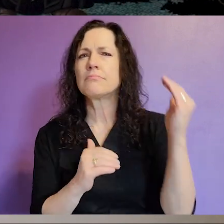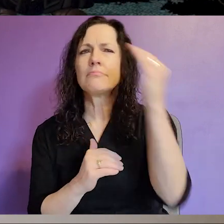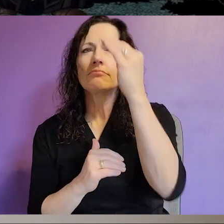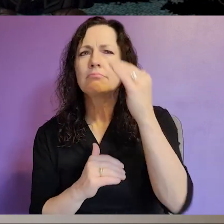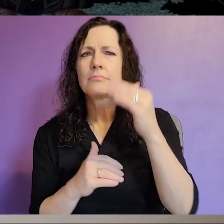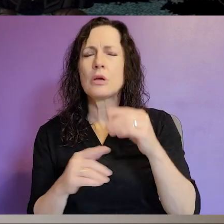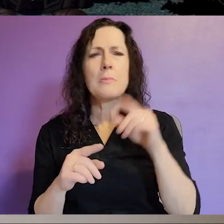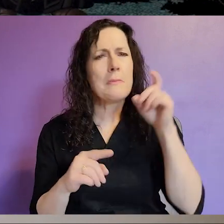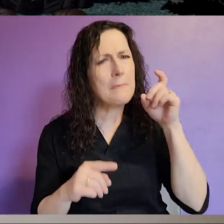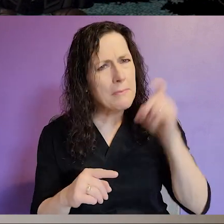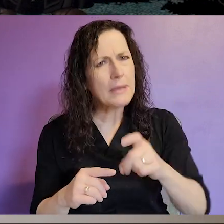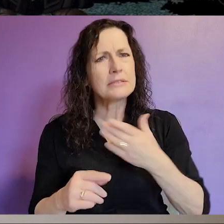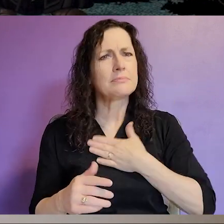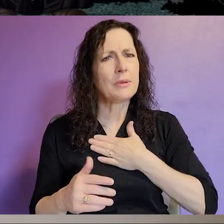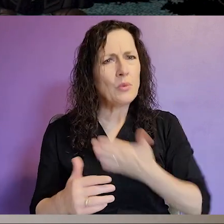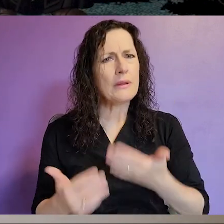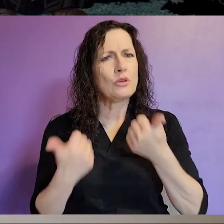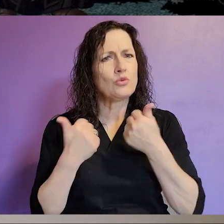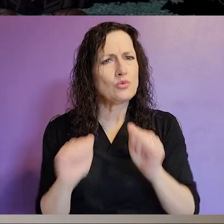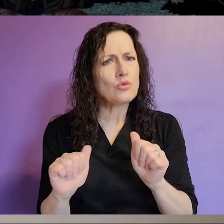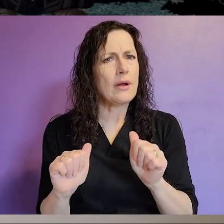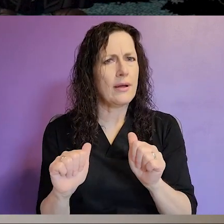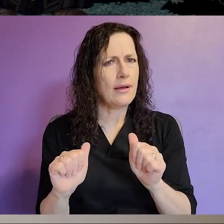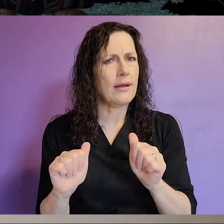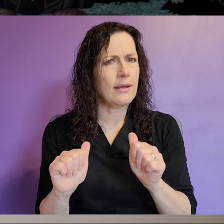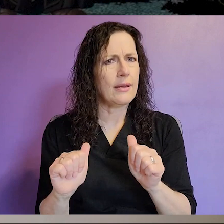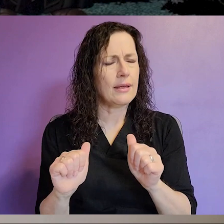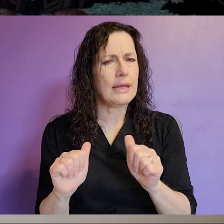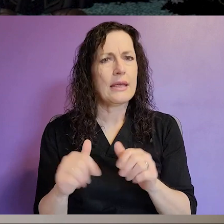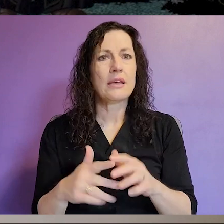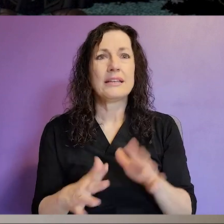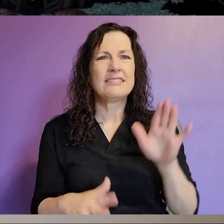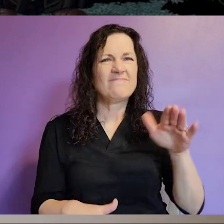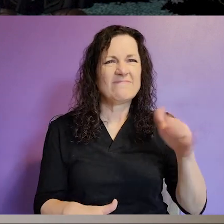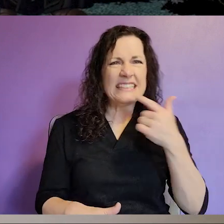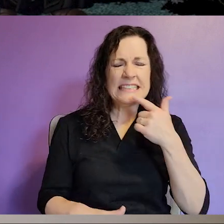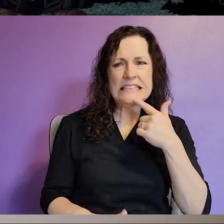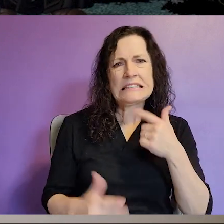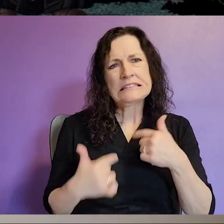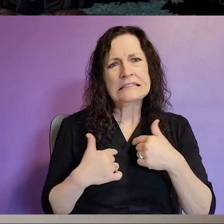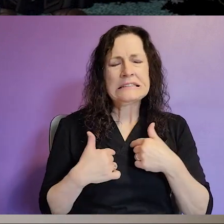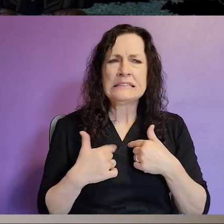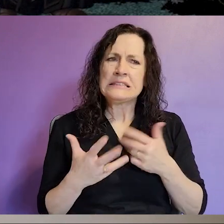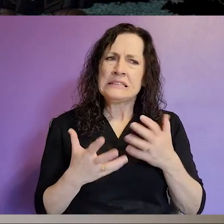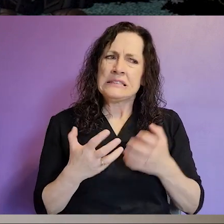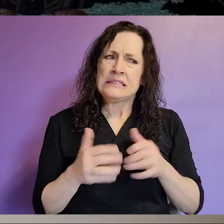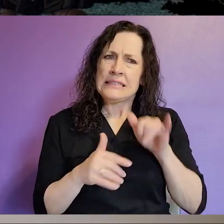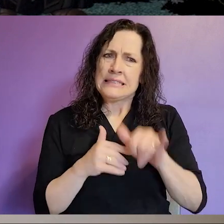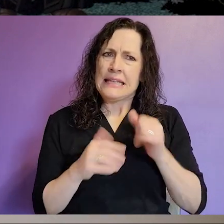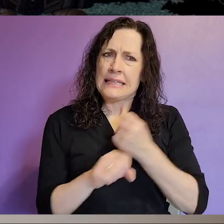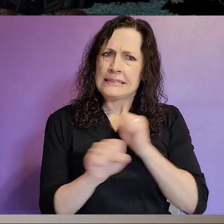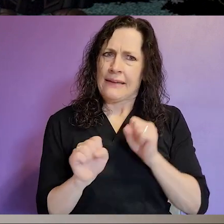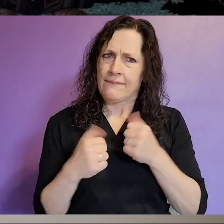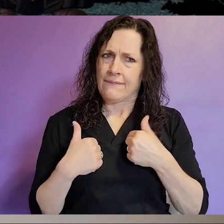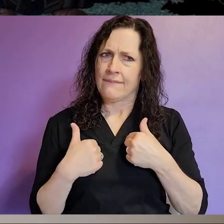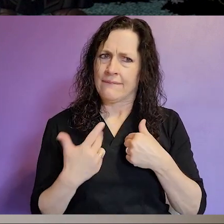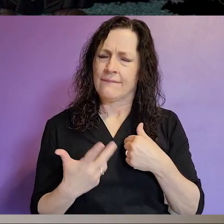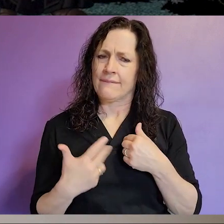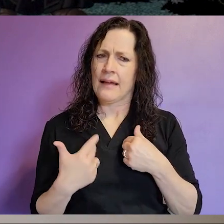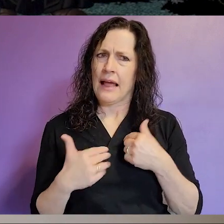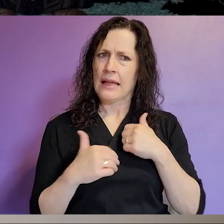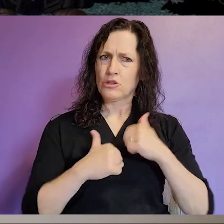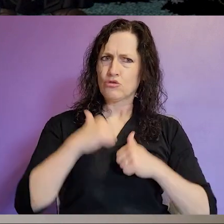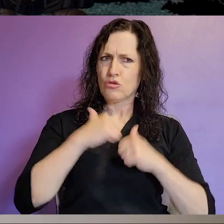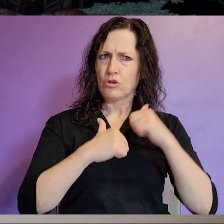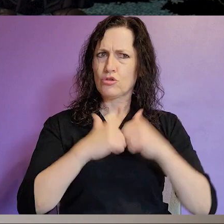going beyond the confines of non-risking. And he said to me, I like to play within